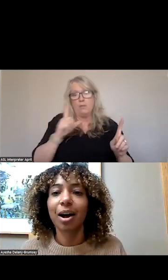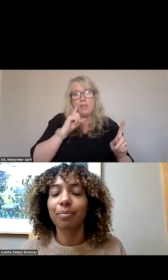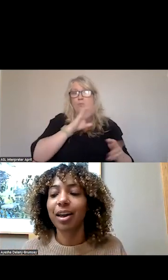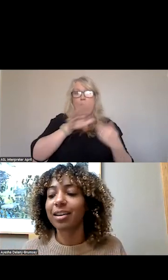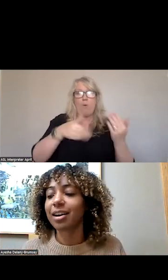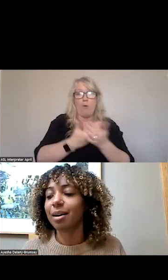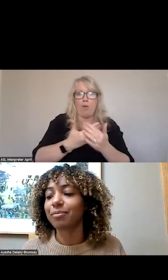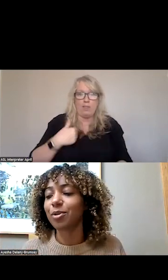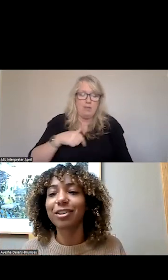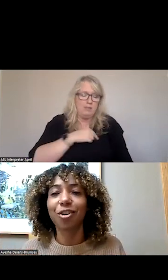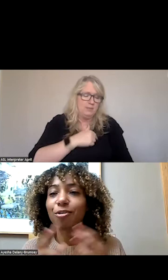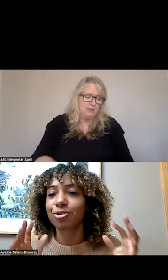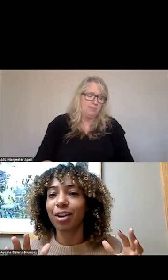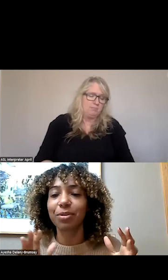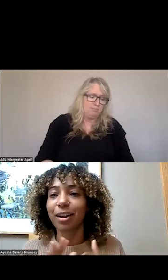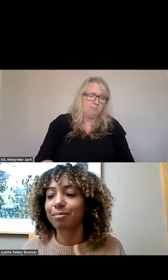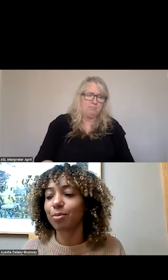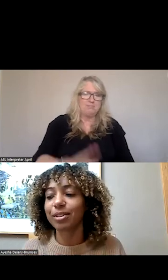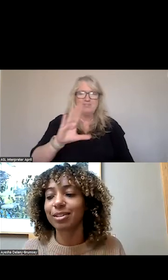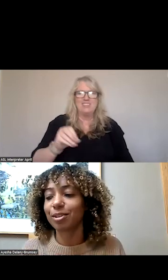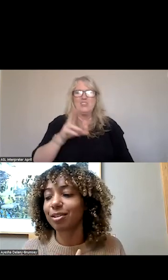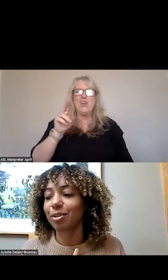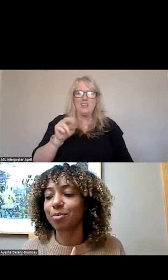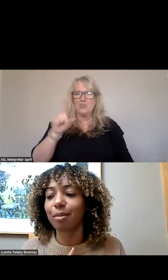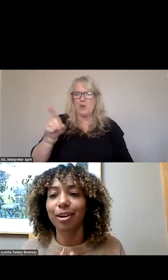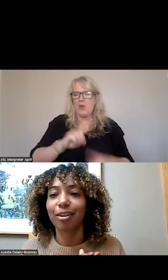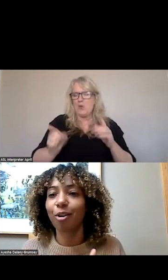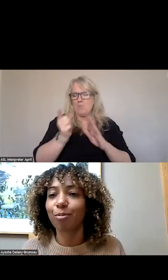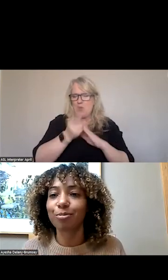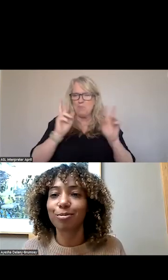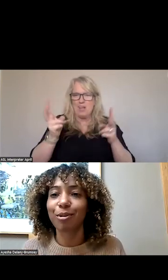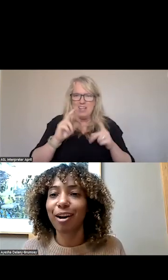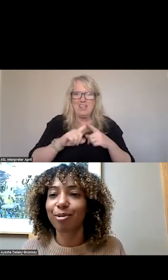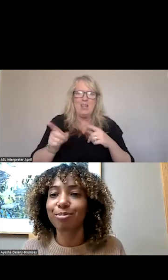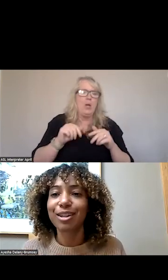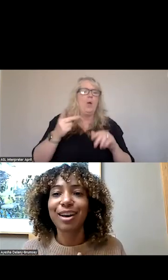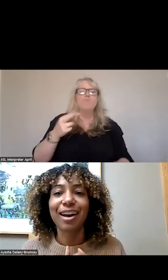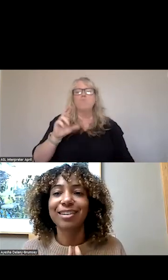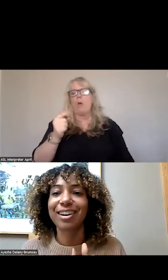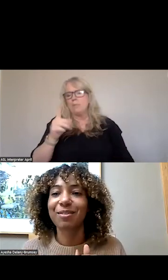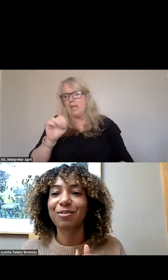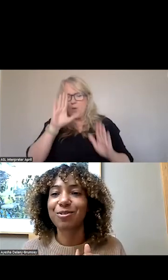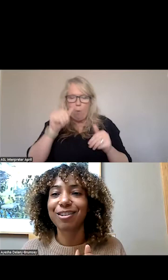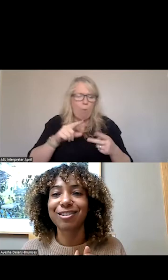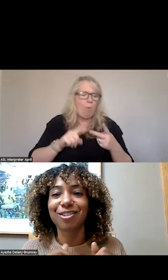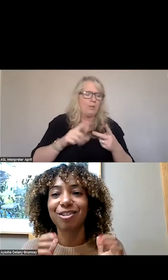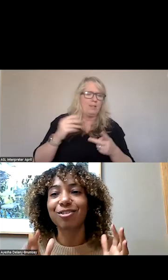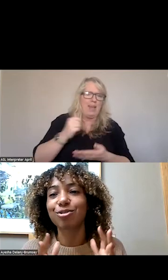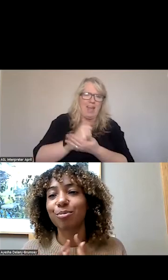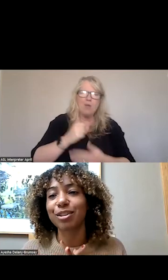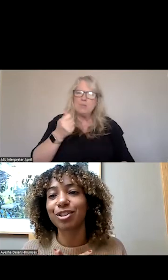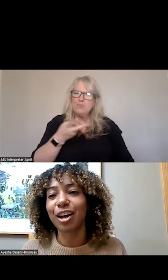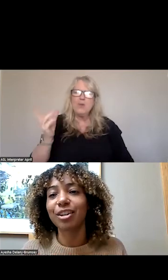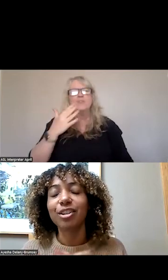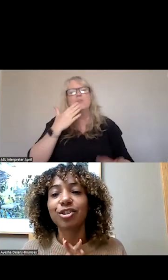us. You had your own drop the mic moments with propagate hope and promote help, and a few others. So thank